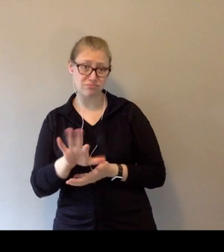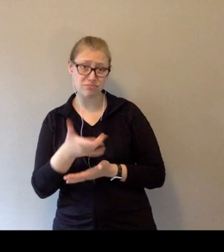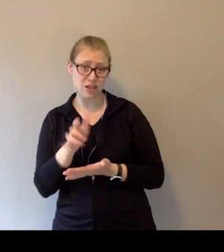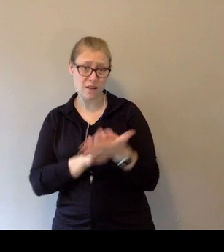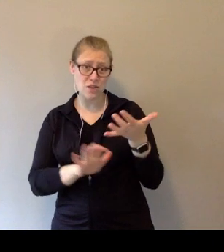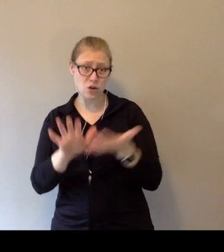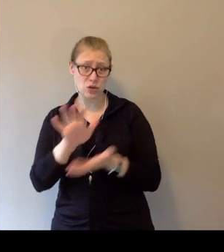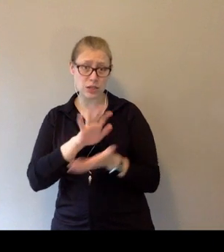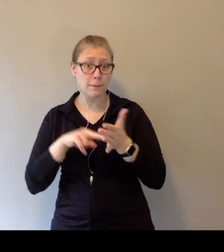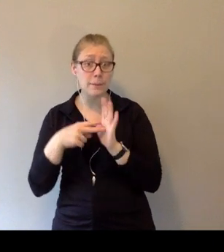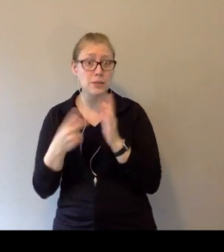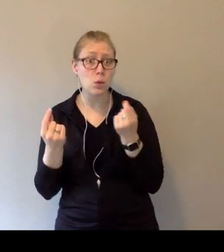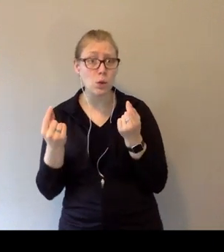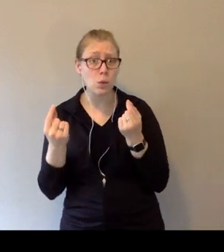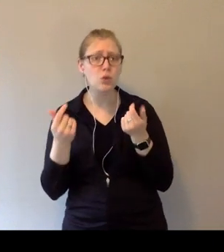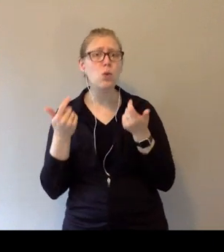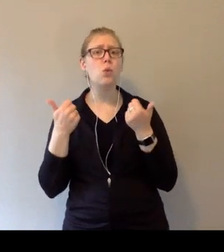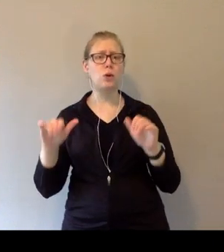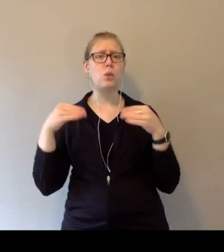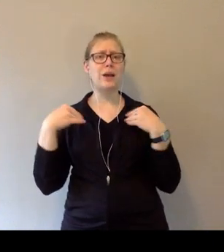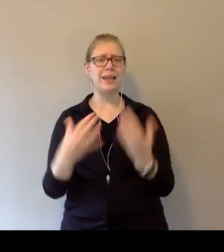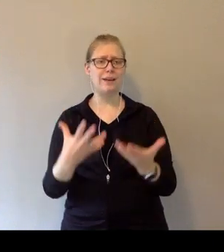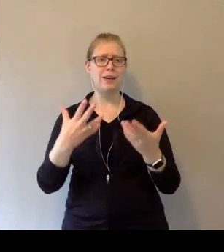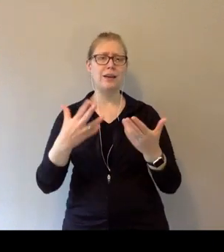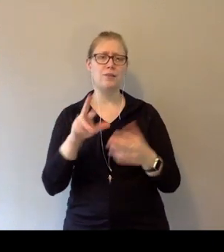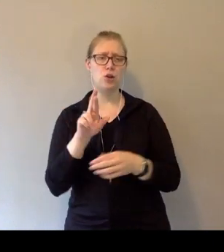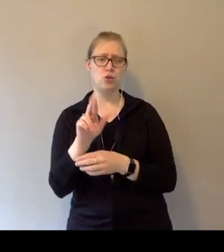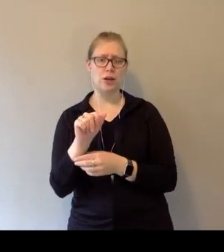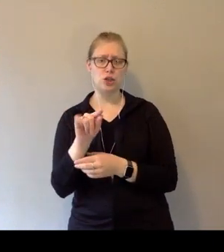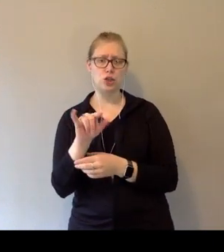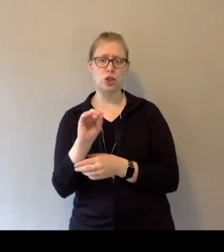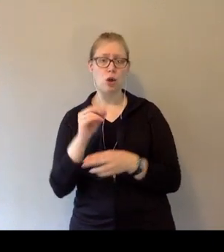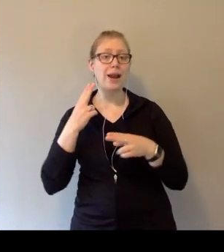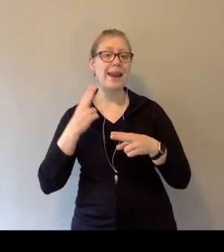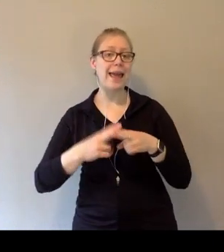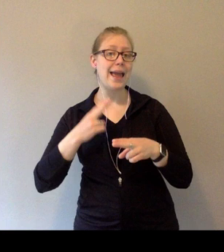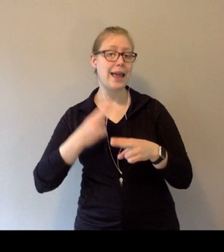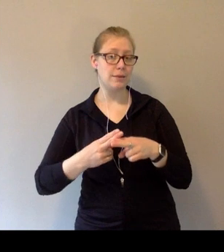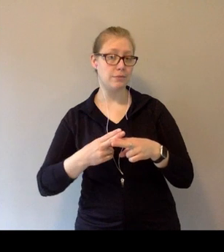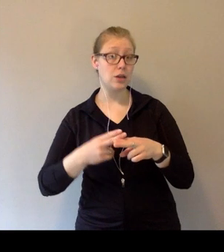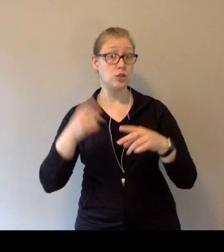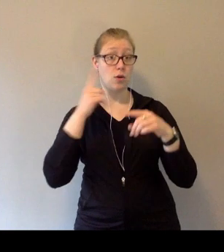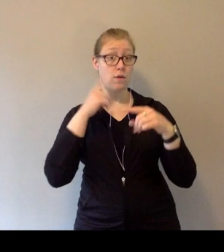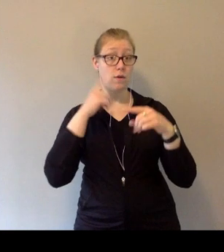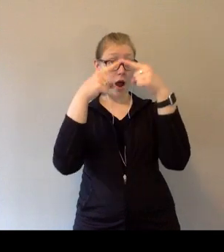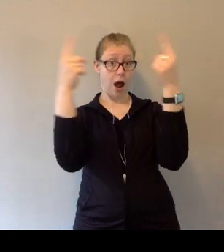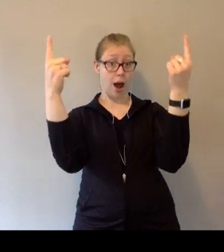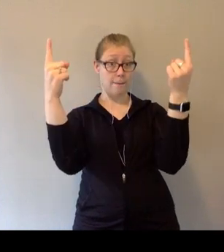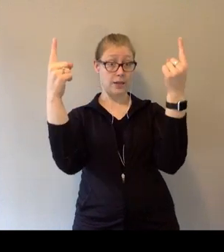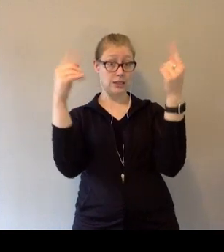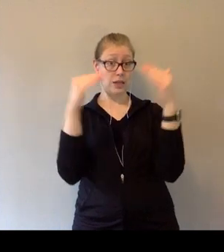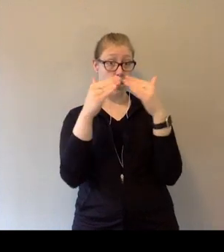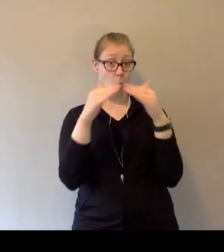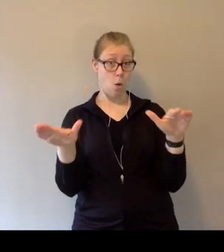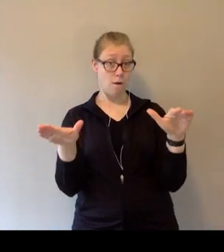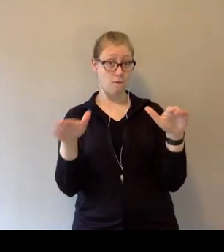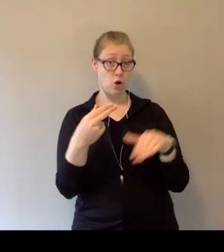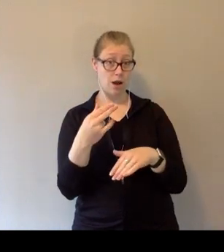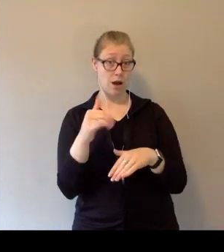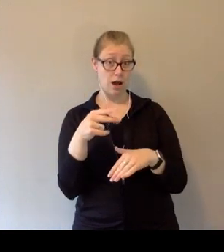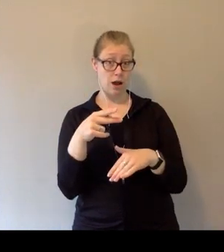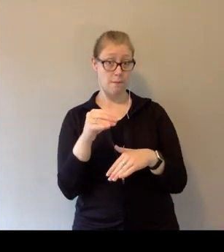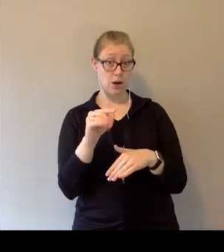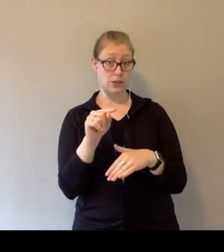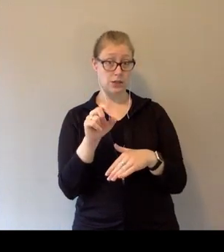And so the name for the opposite over hypotenuse ratio is sine.